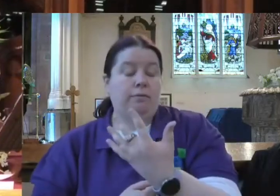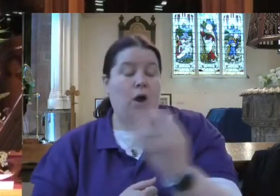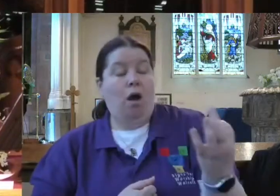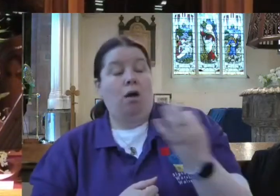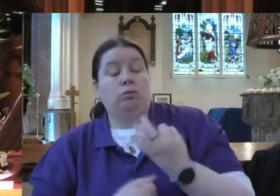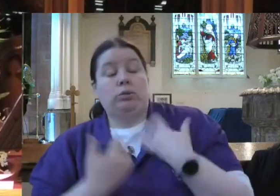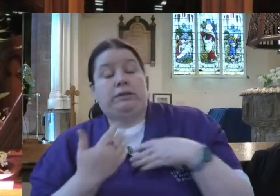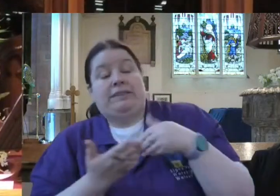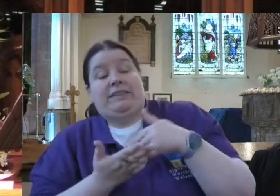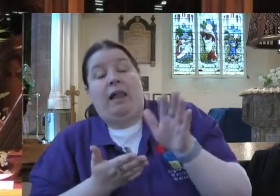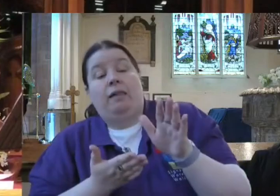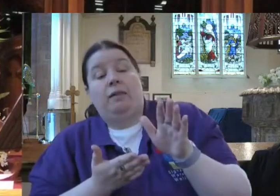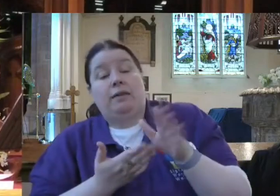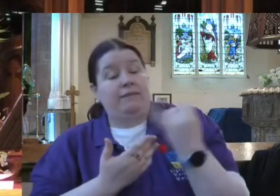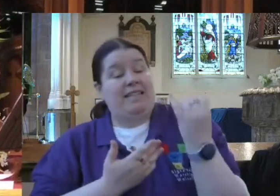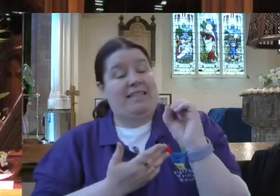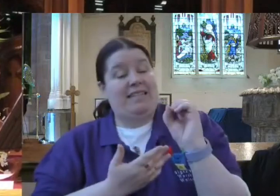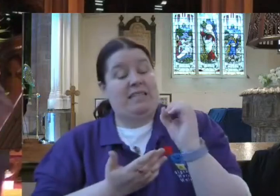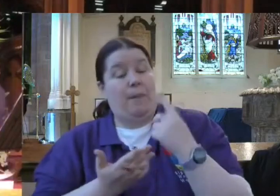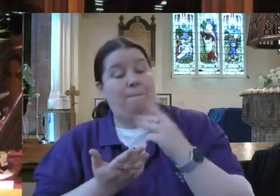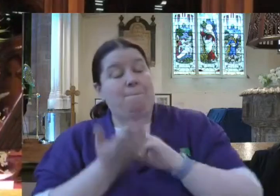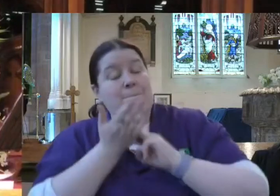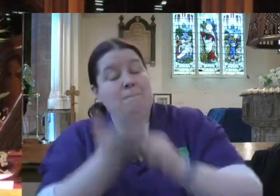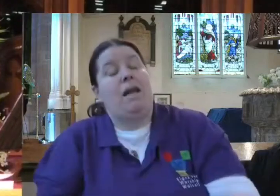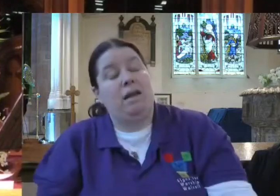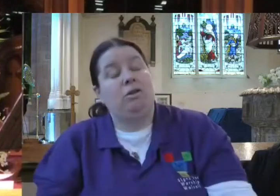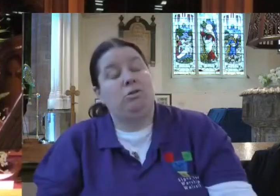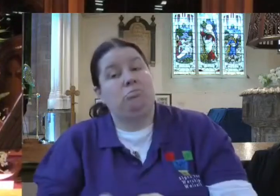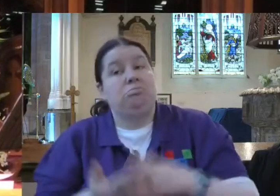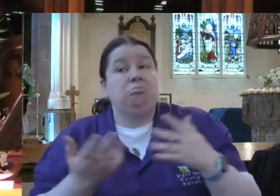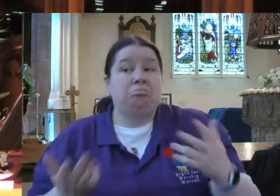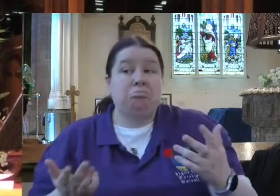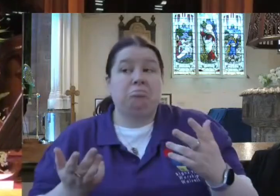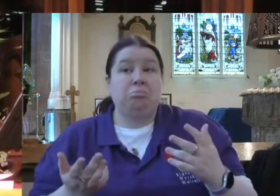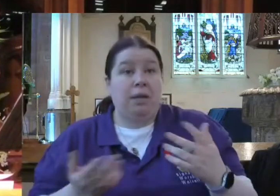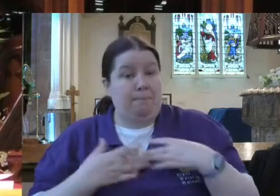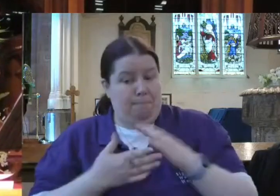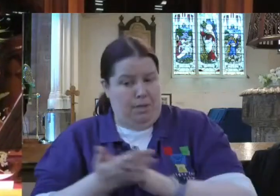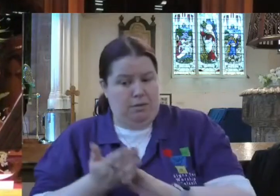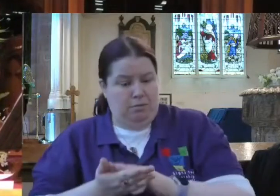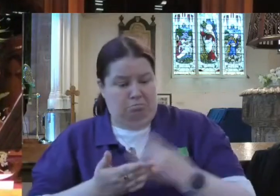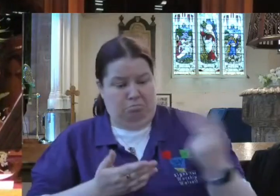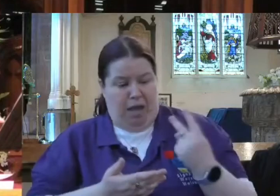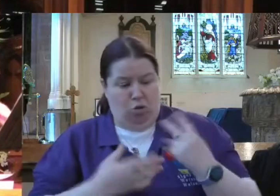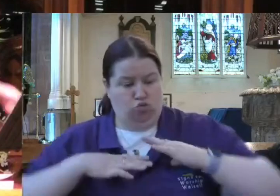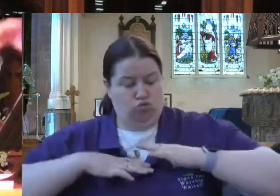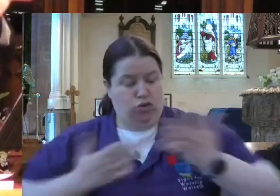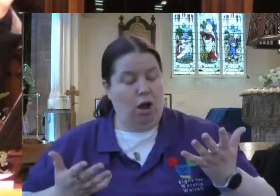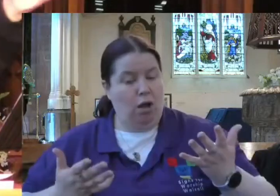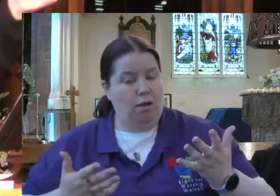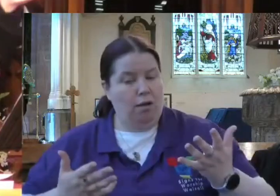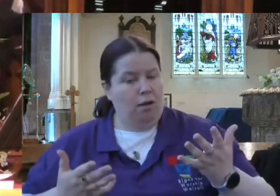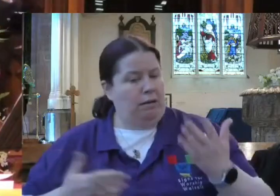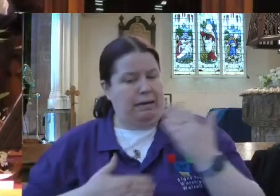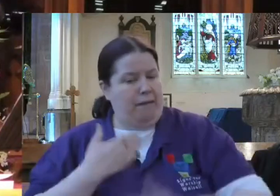for £60 million. But they decided that although that £60 million would mean that they could retire successfully, they would never